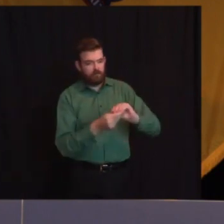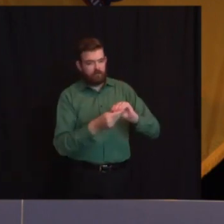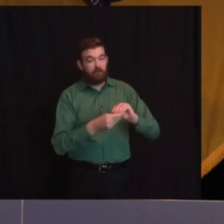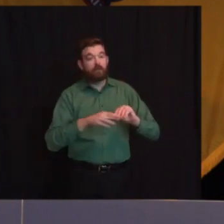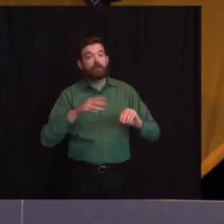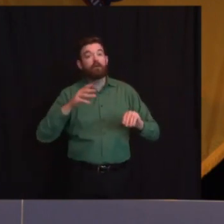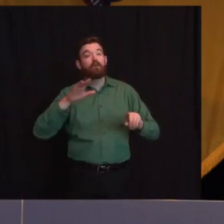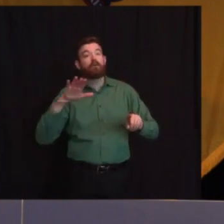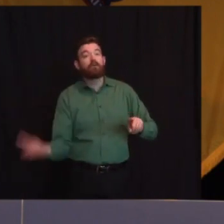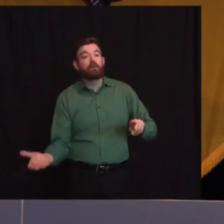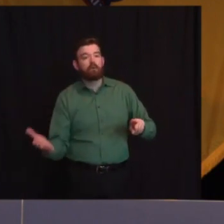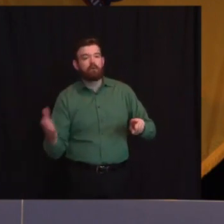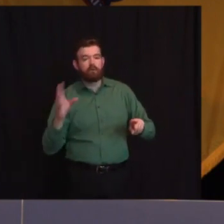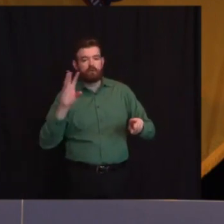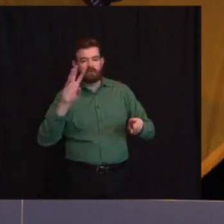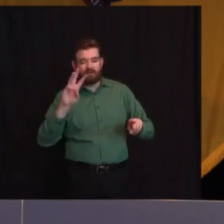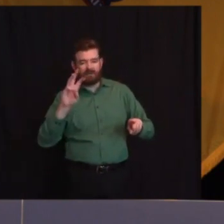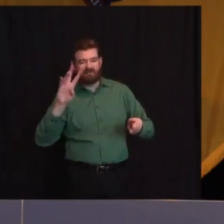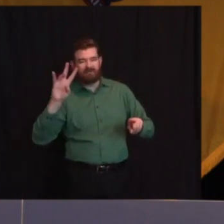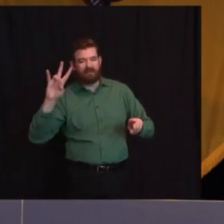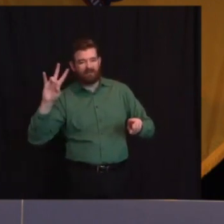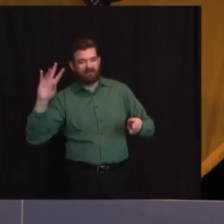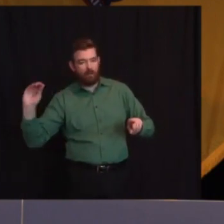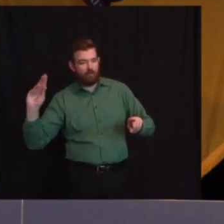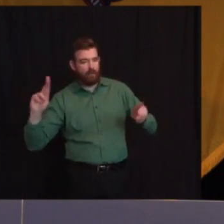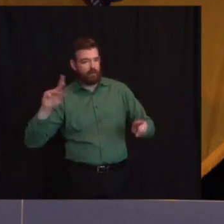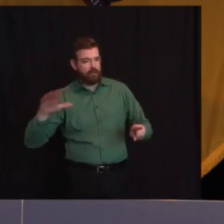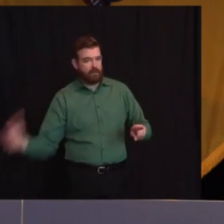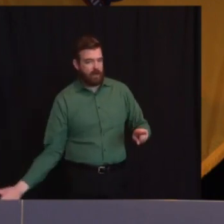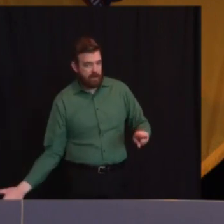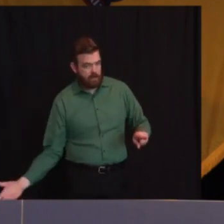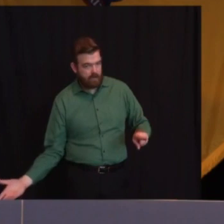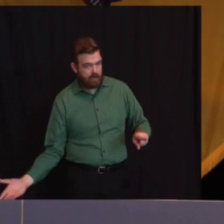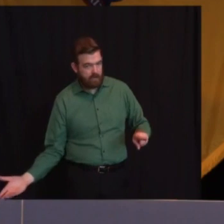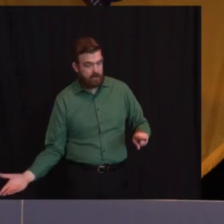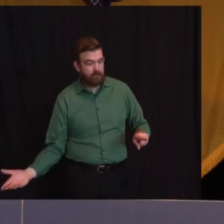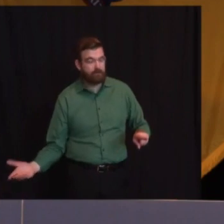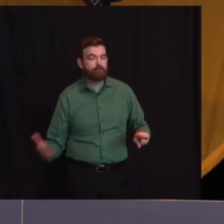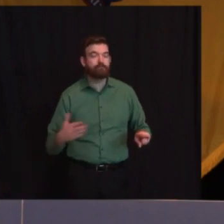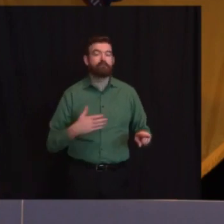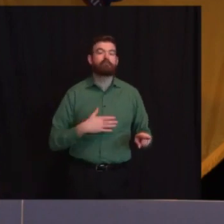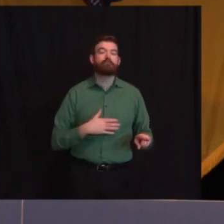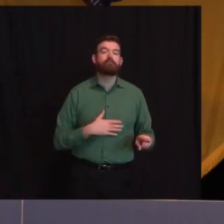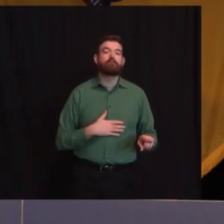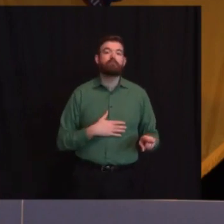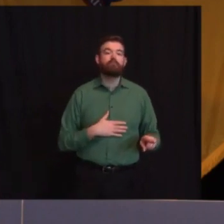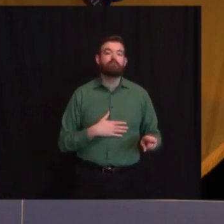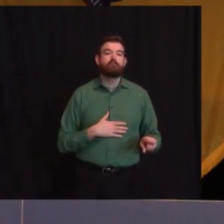I don't have the last 20, well, I do have the last 24 hours. Just give me a minute.